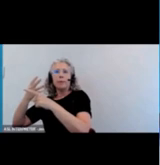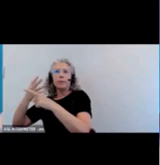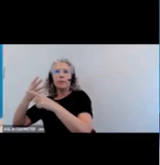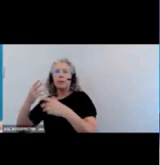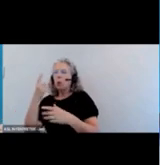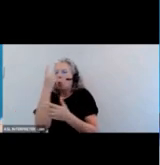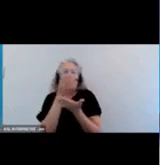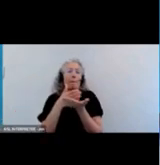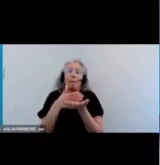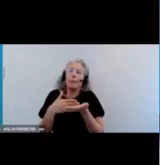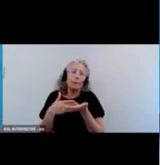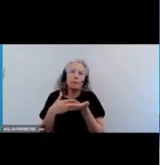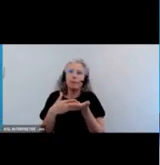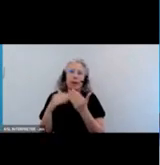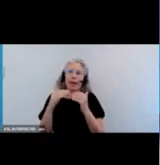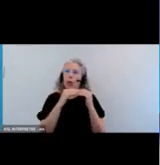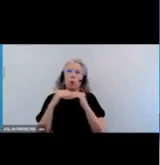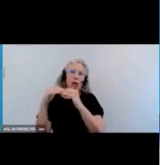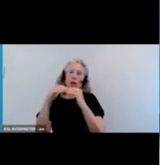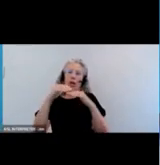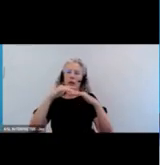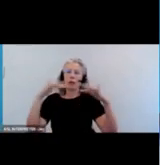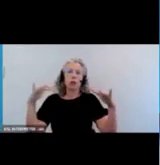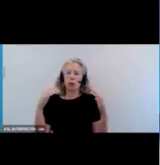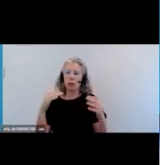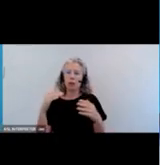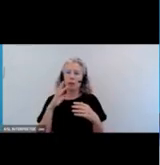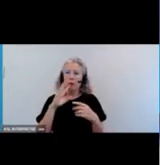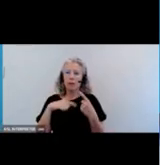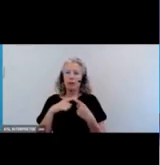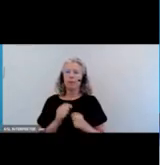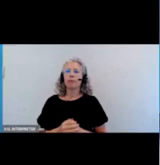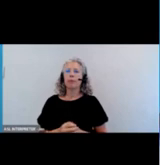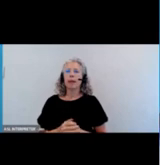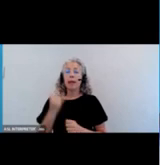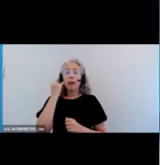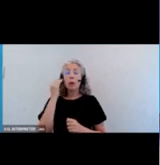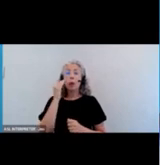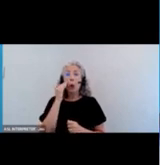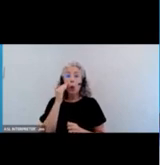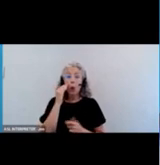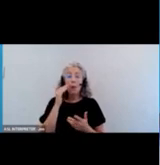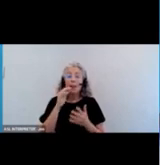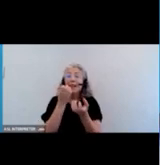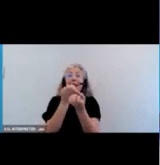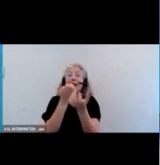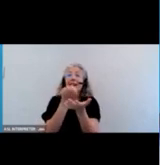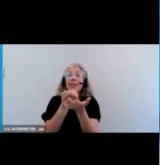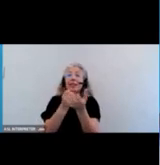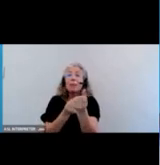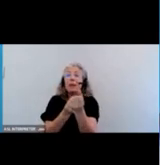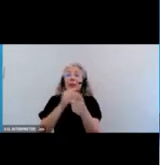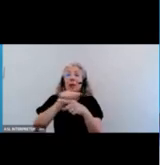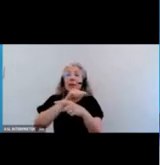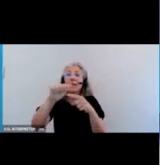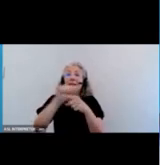one facet of equity and diversity that I'm talking about. But if we know that, then we know evidence-based practice in and of itself